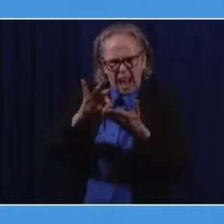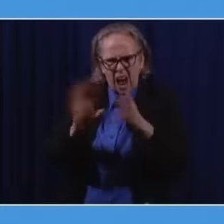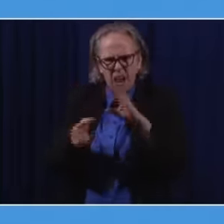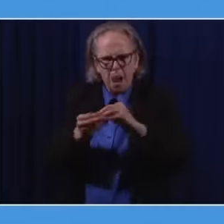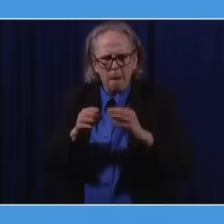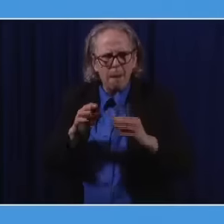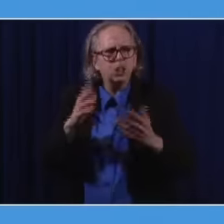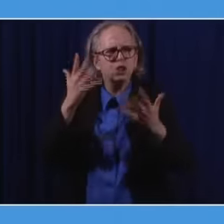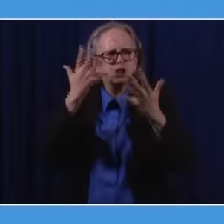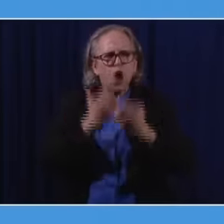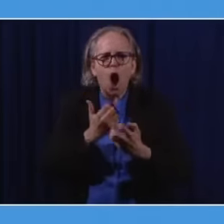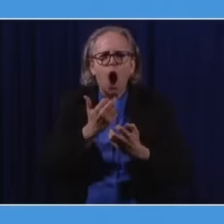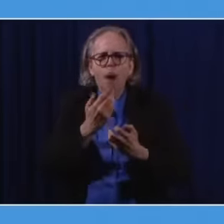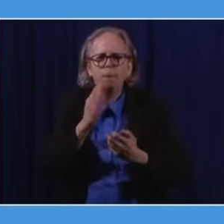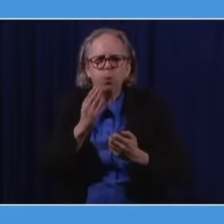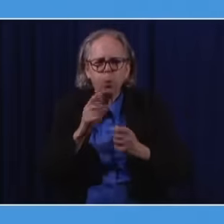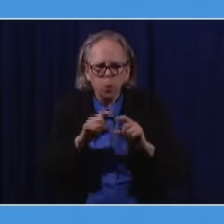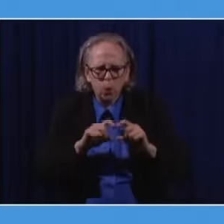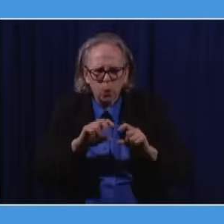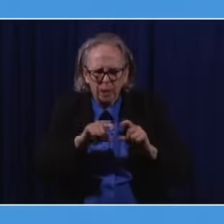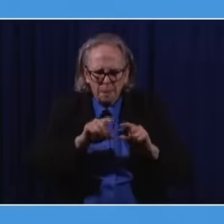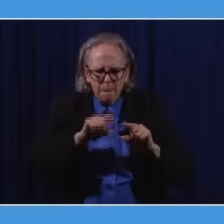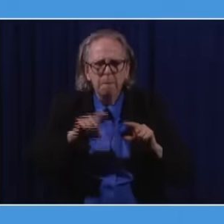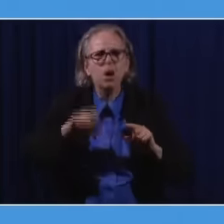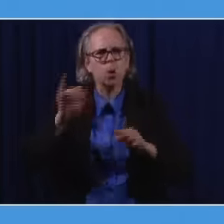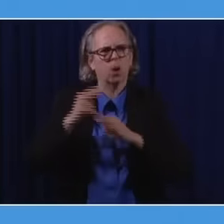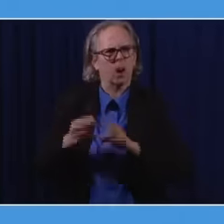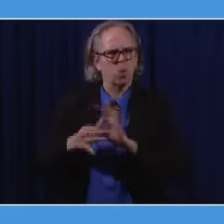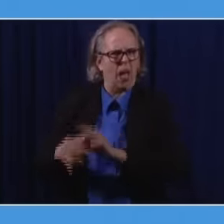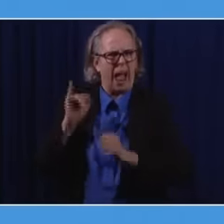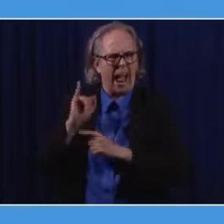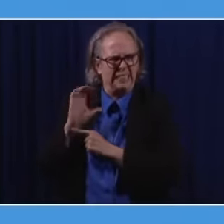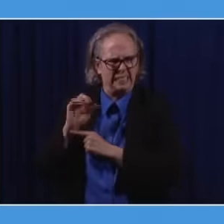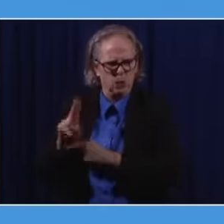in ICU, and below that is in those